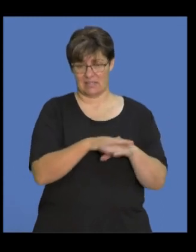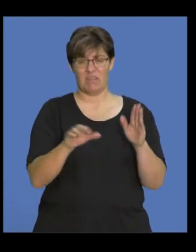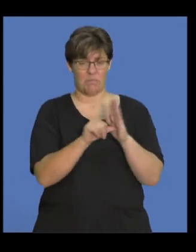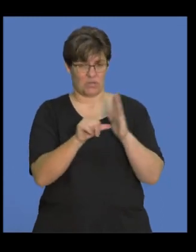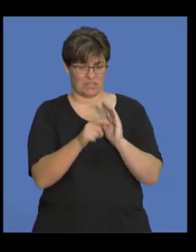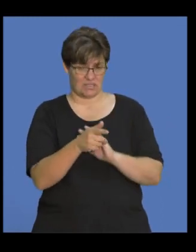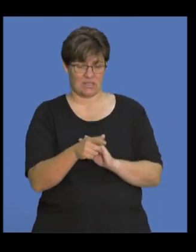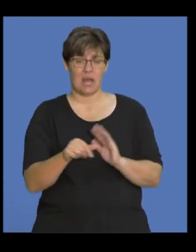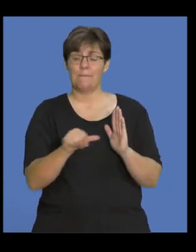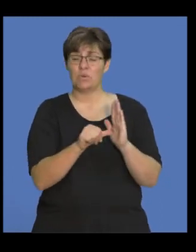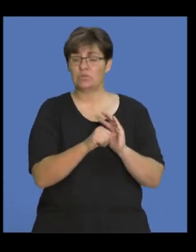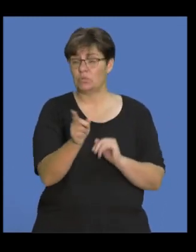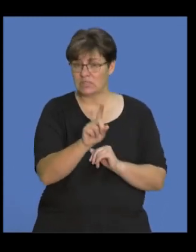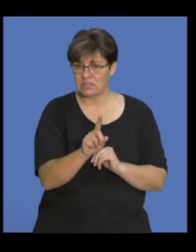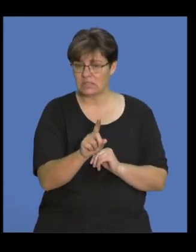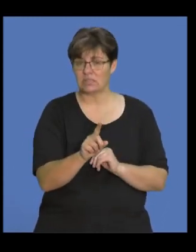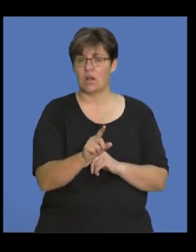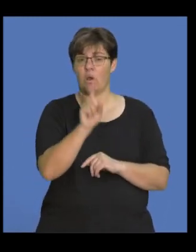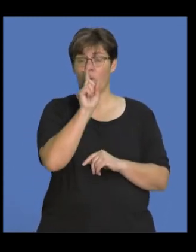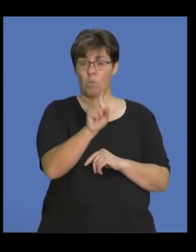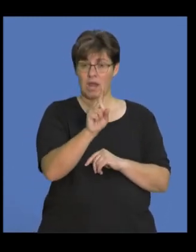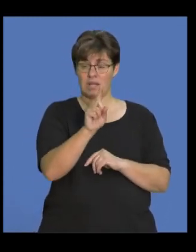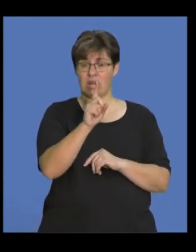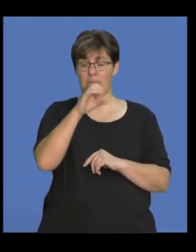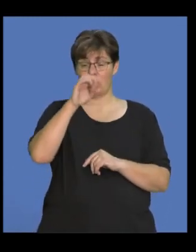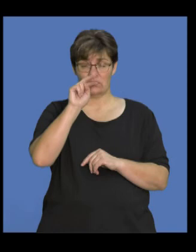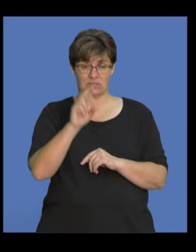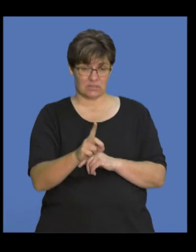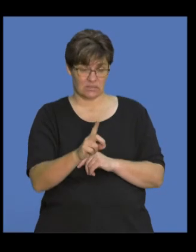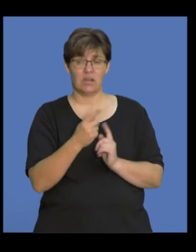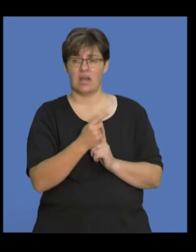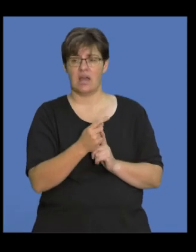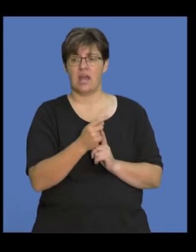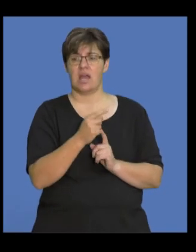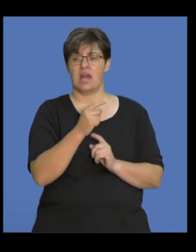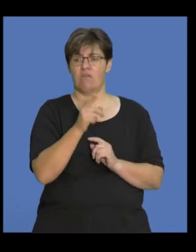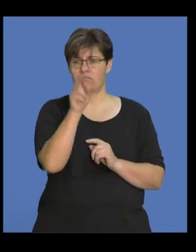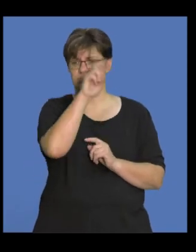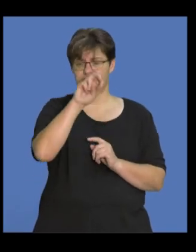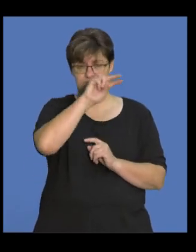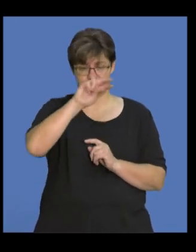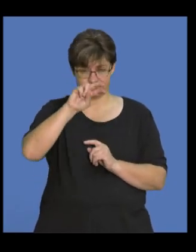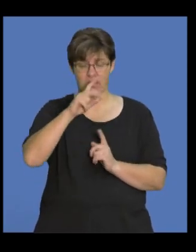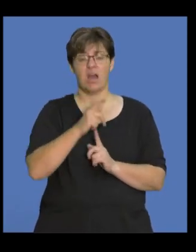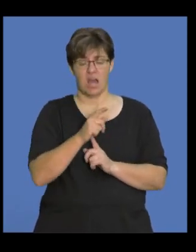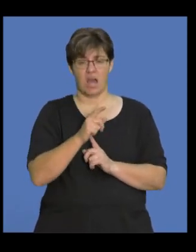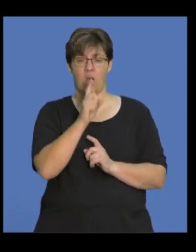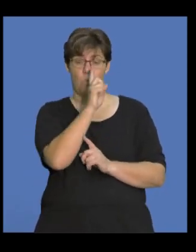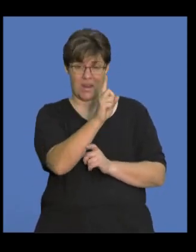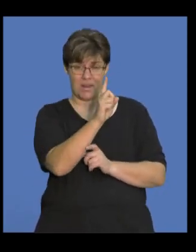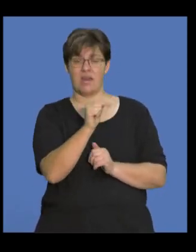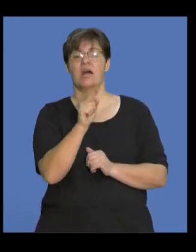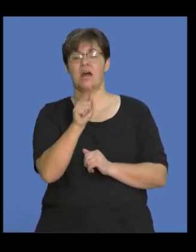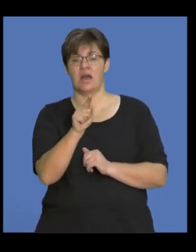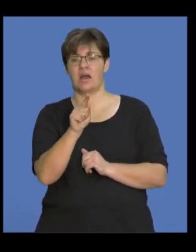key. The key, we know that 1 pound is equals to 18 rands and 50 cents. If I want to